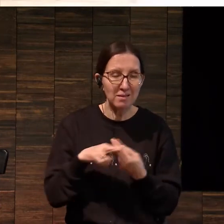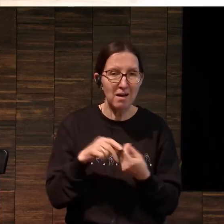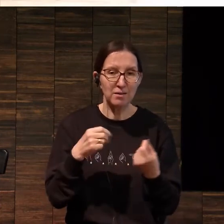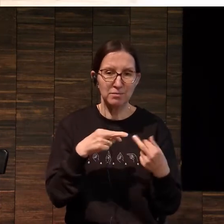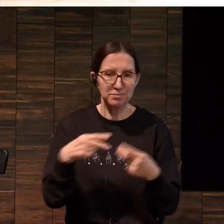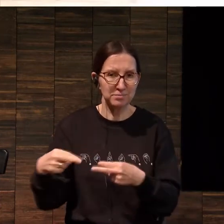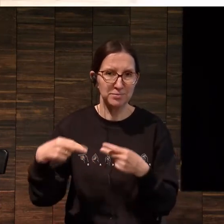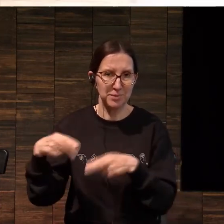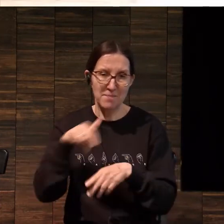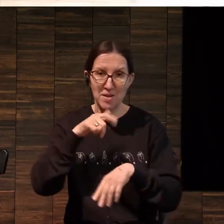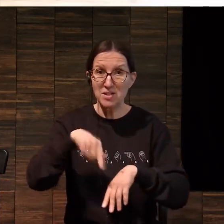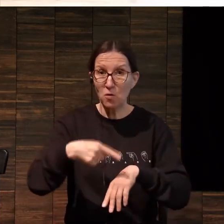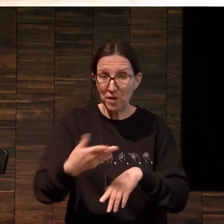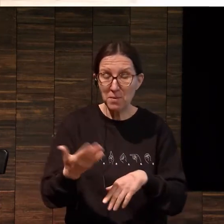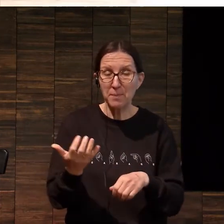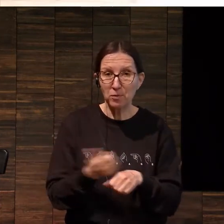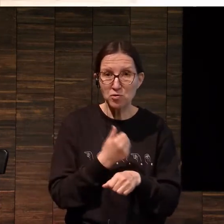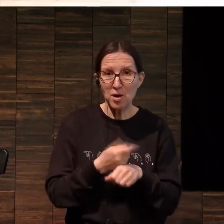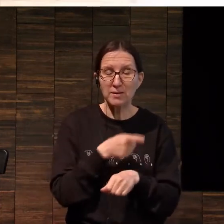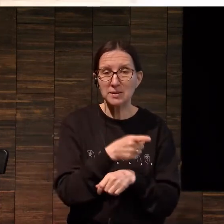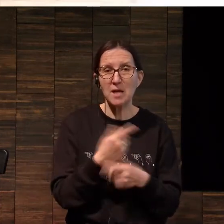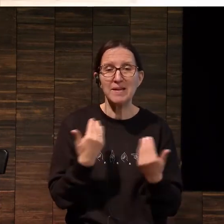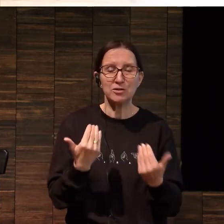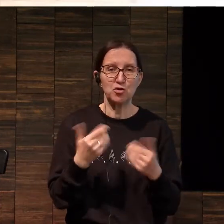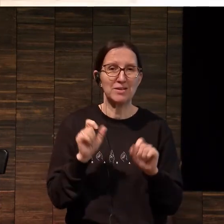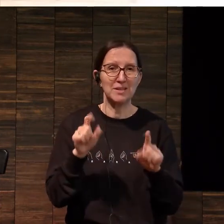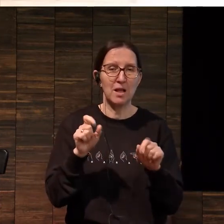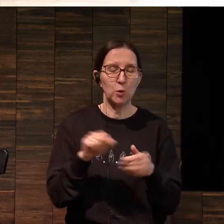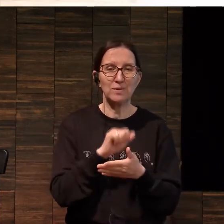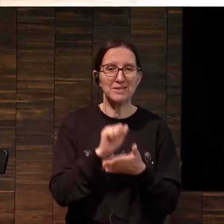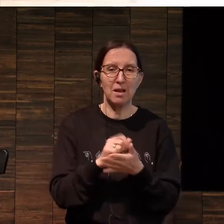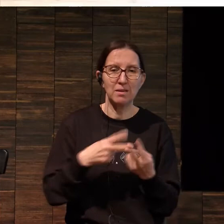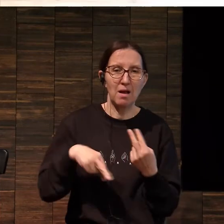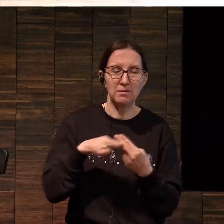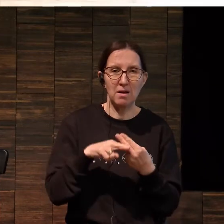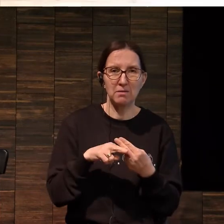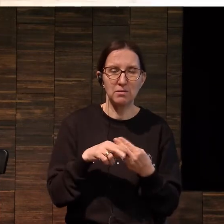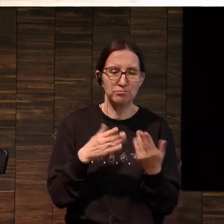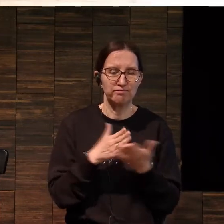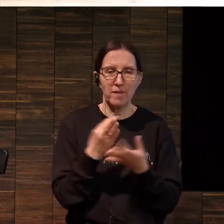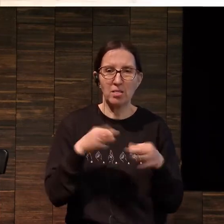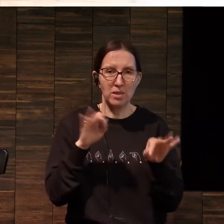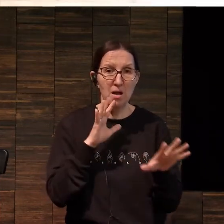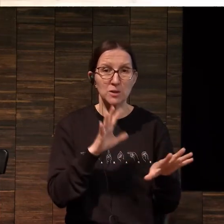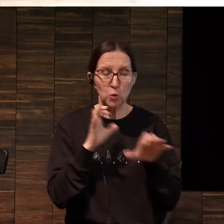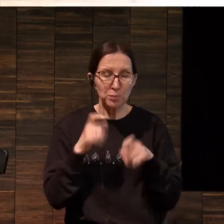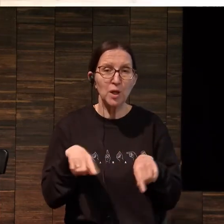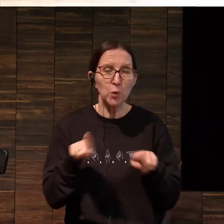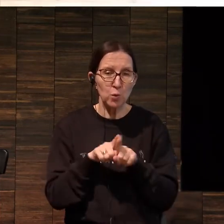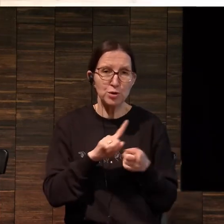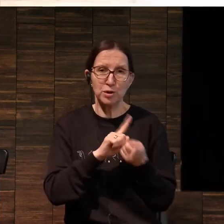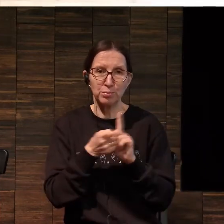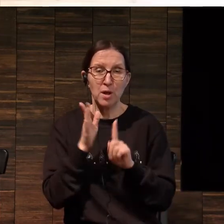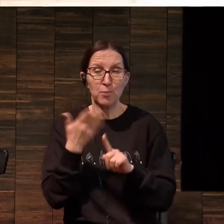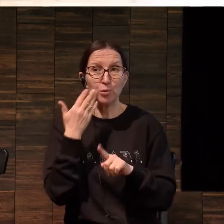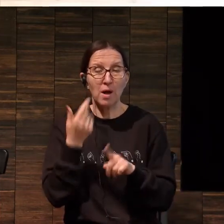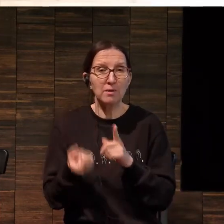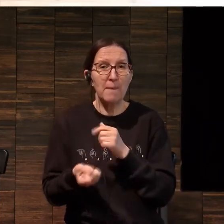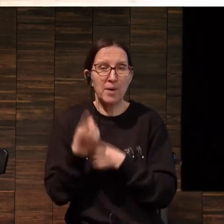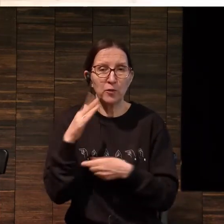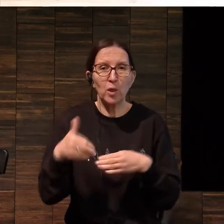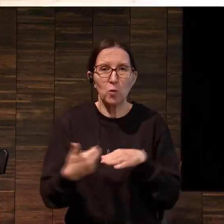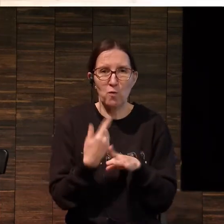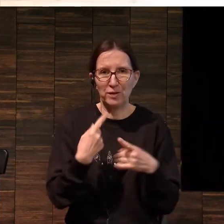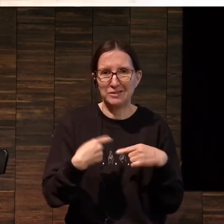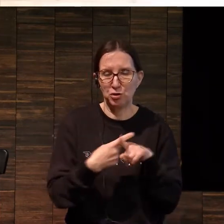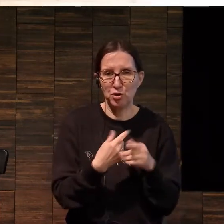will change as you've added new content, made updates to websites. Accessibility standards change. So if you don't know